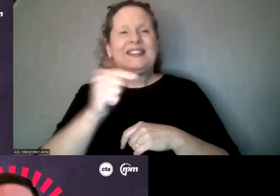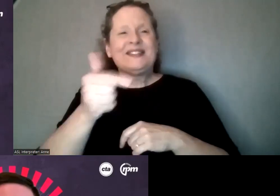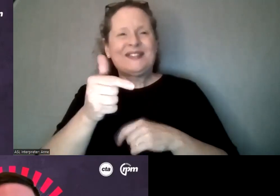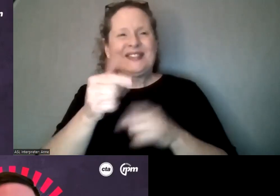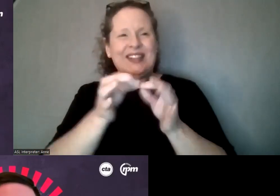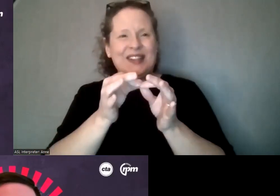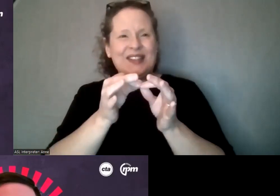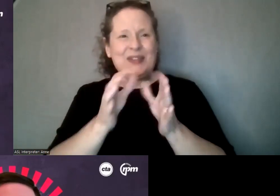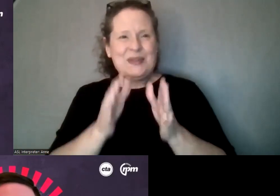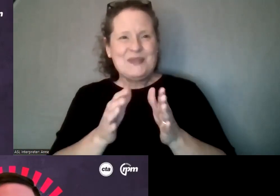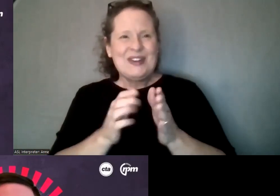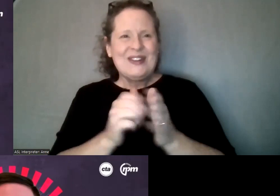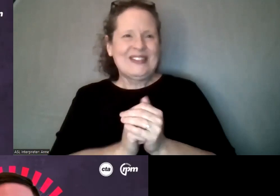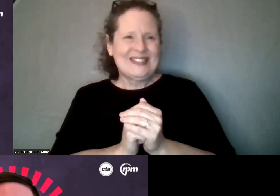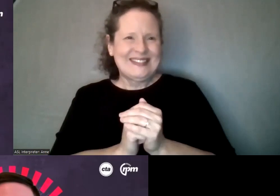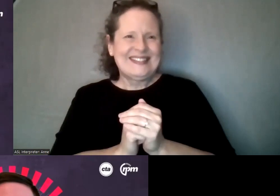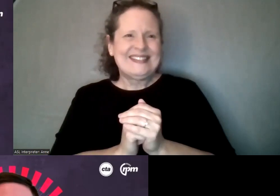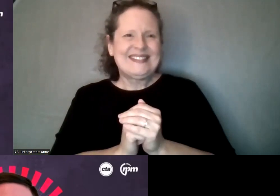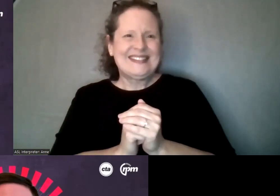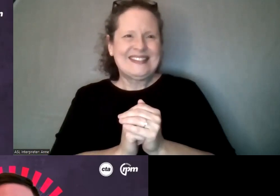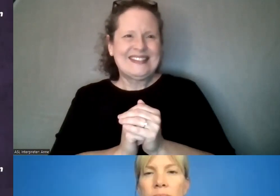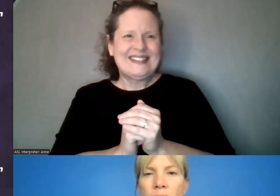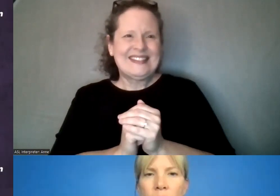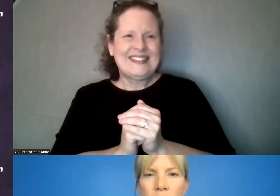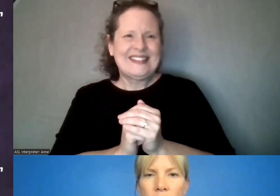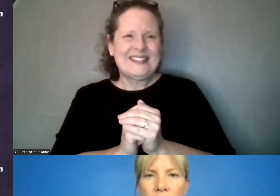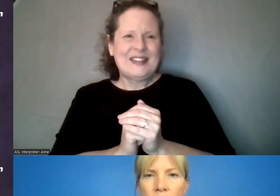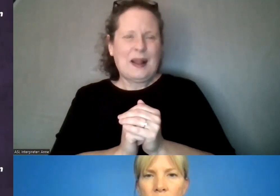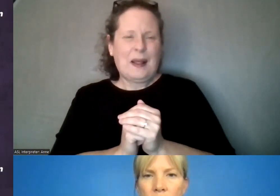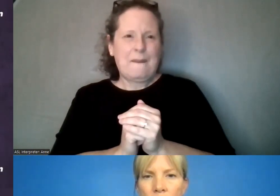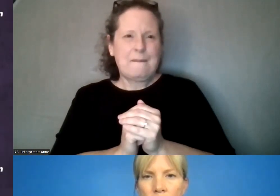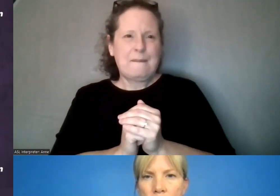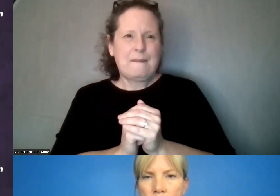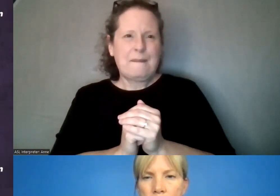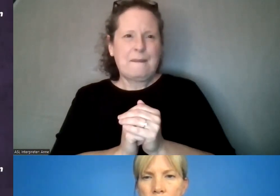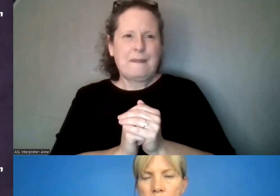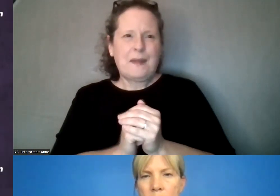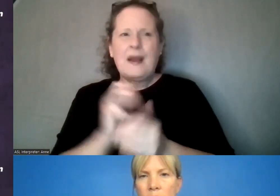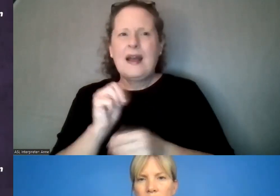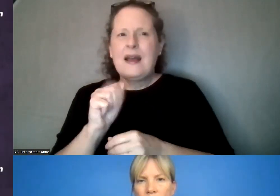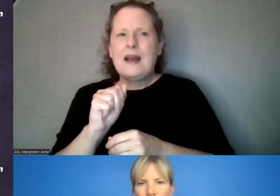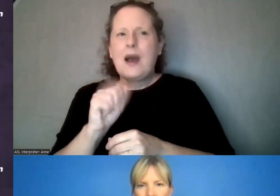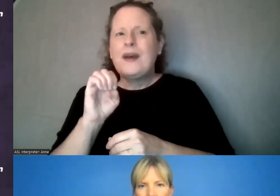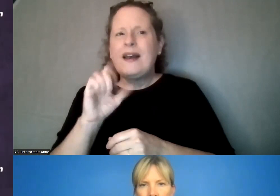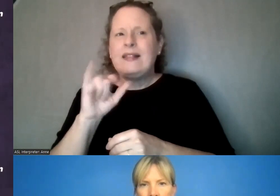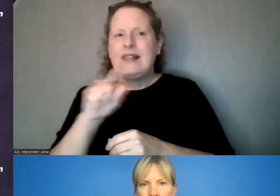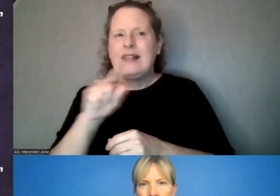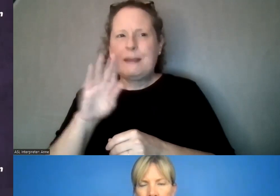Mayumi, thank you. That I think that's really significant, that the flower is the universal language